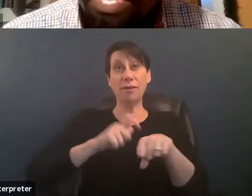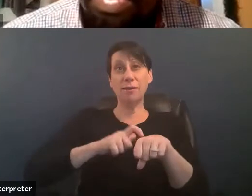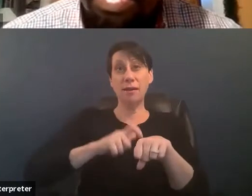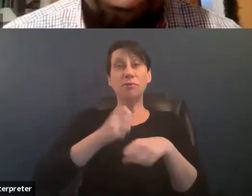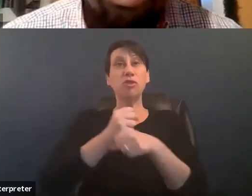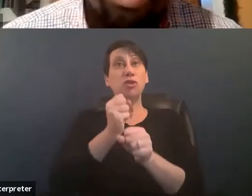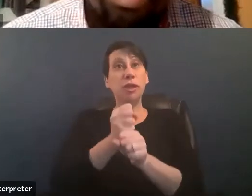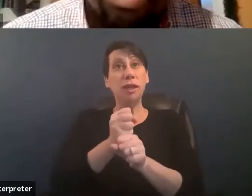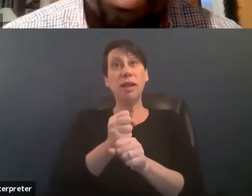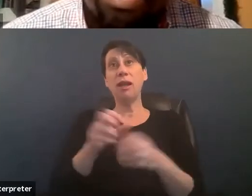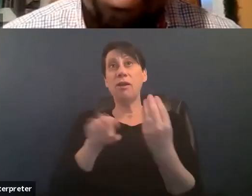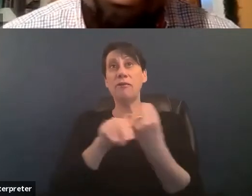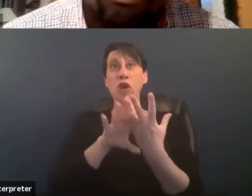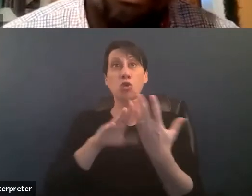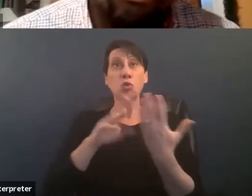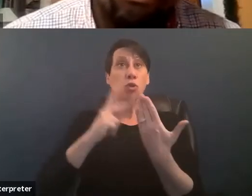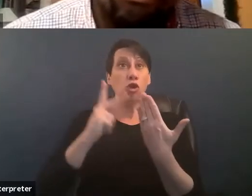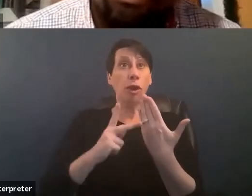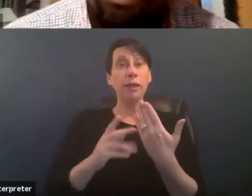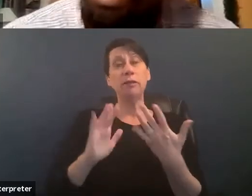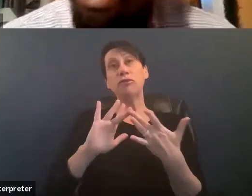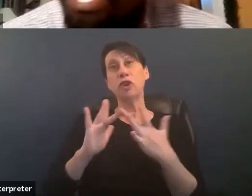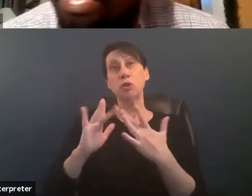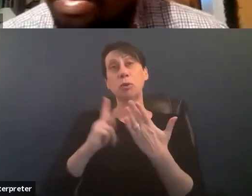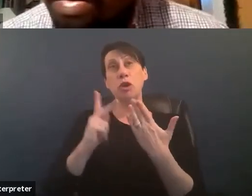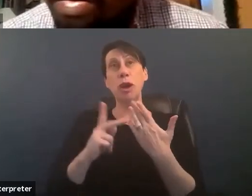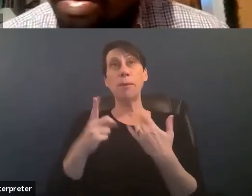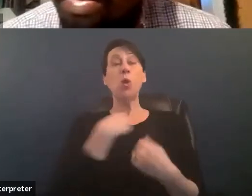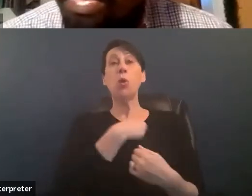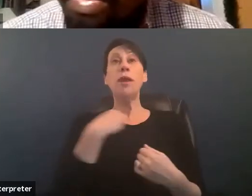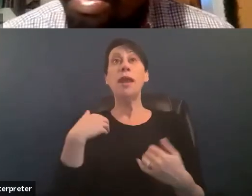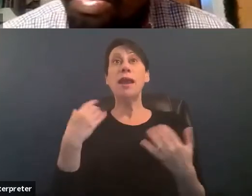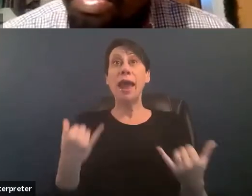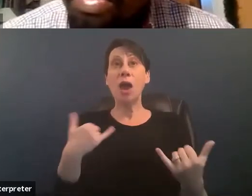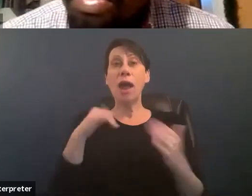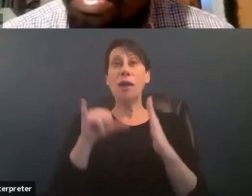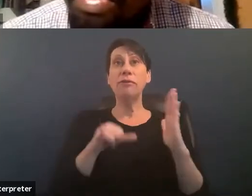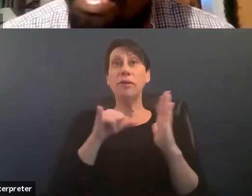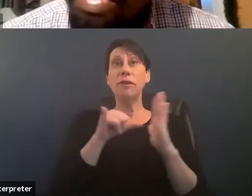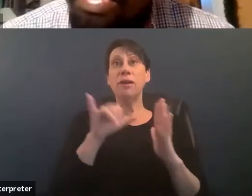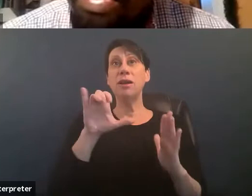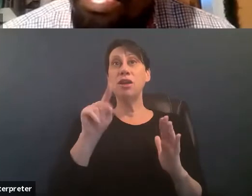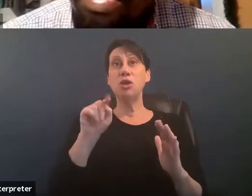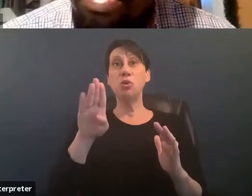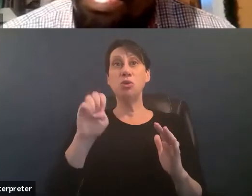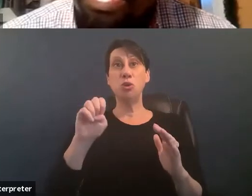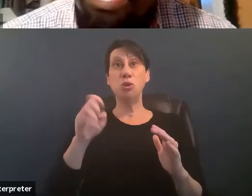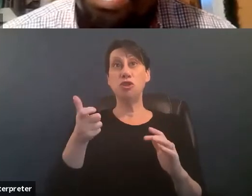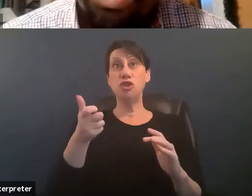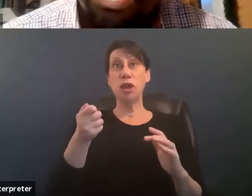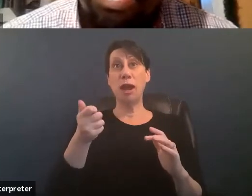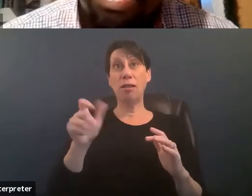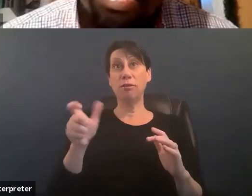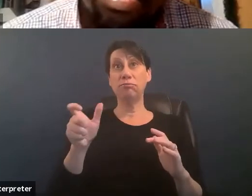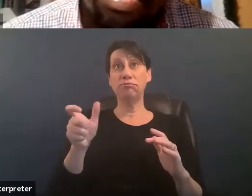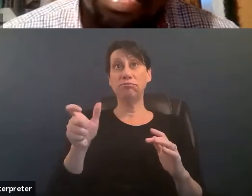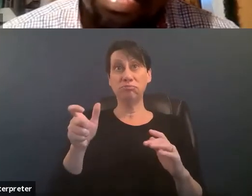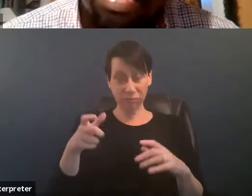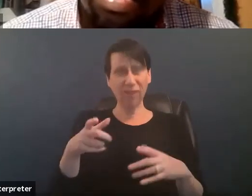virtual programming. We have a YouTube channel now where we have videos that we've created that kind